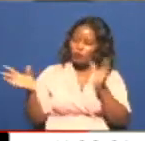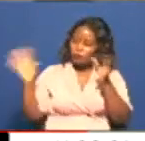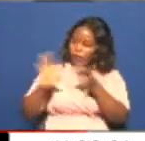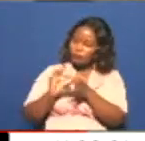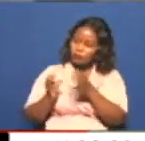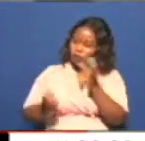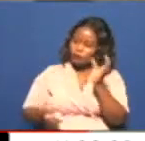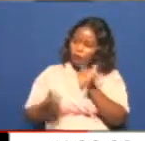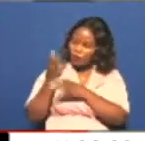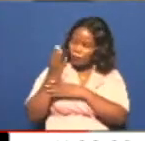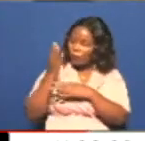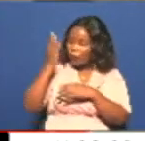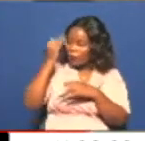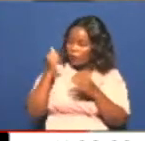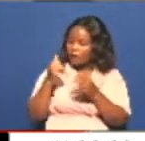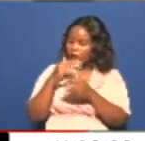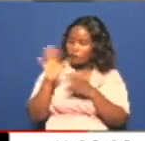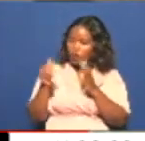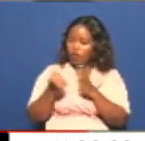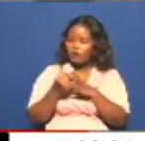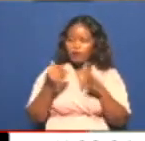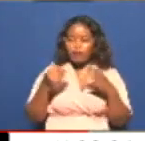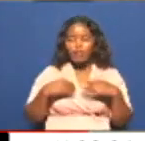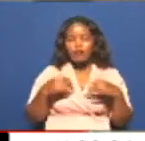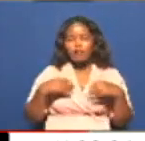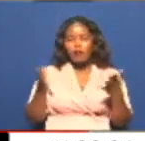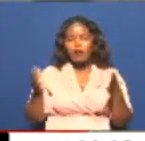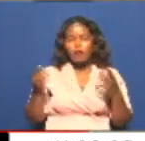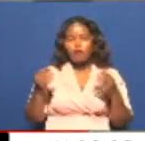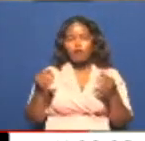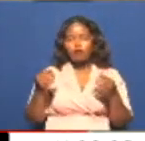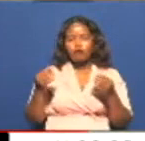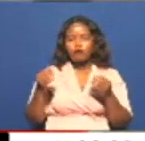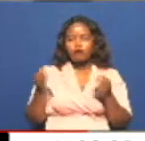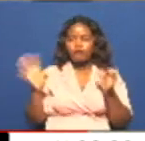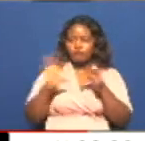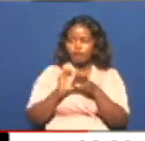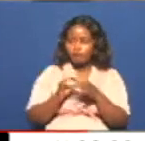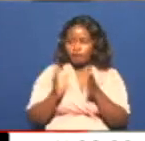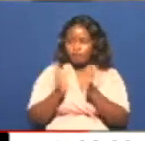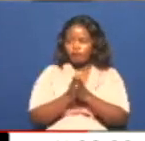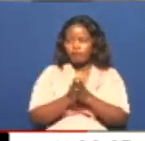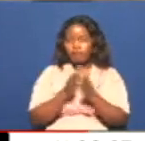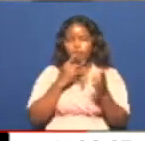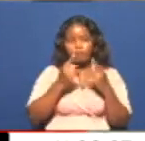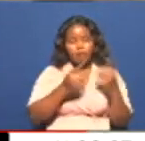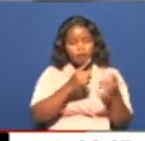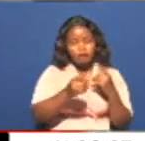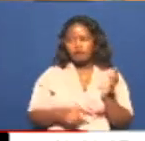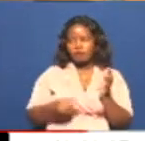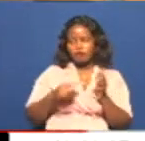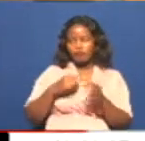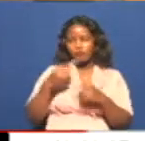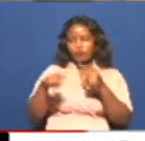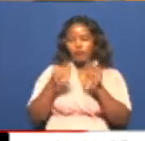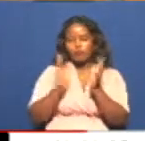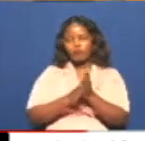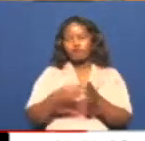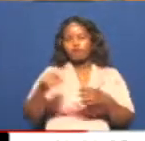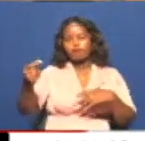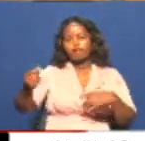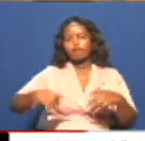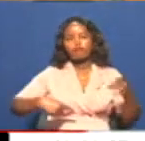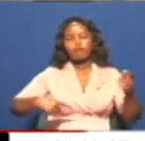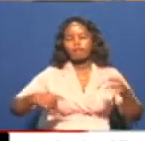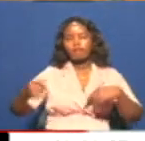they are convicted and convicted to the cause of that coalition. Okay. Hold the thought. Helps. And Churchil, you're going to add on that. In case you just